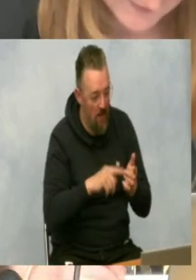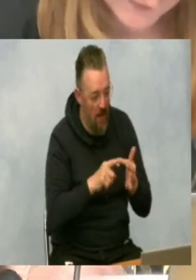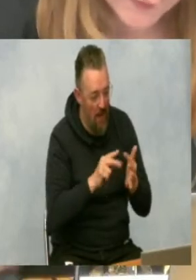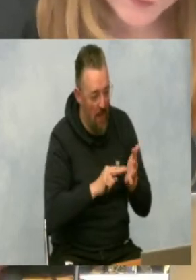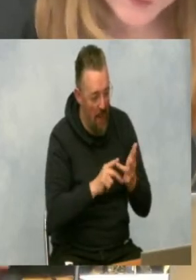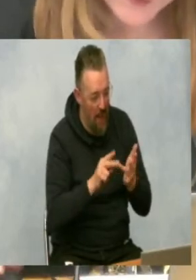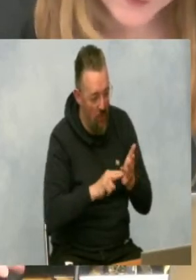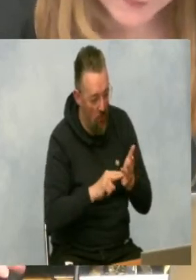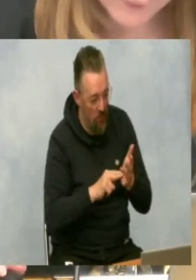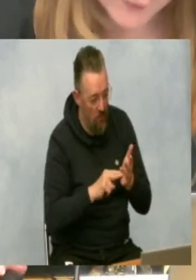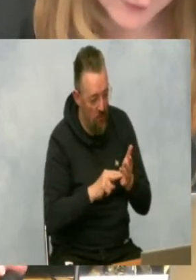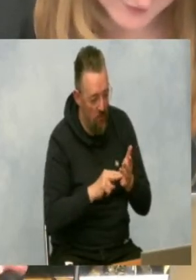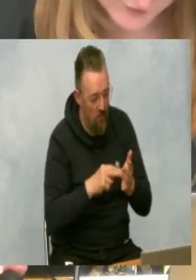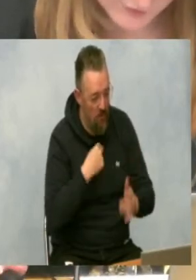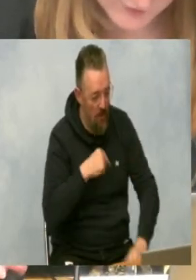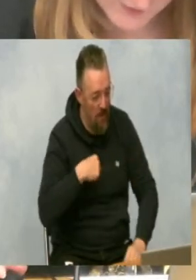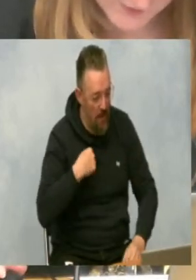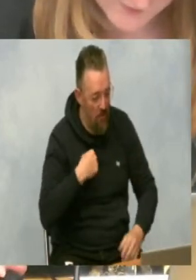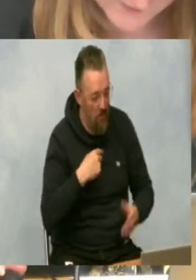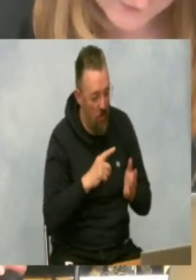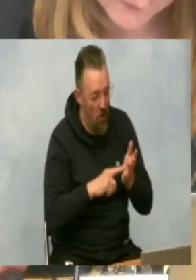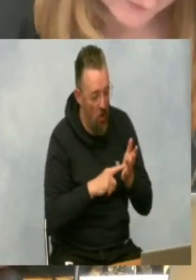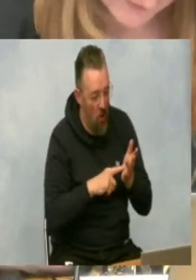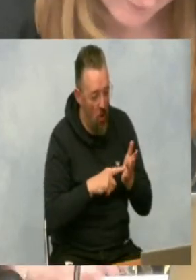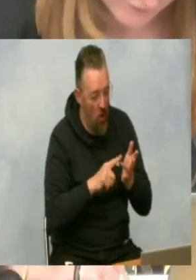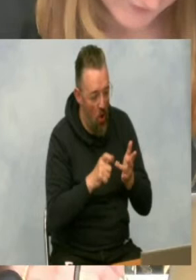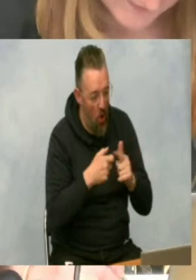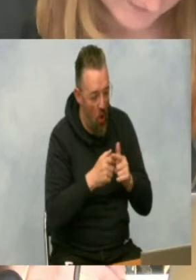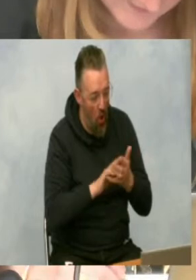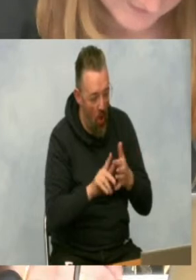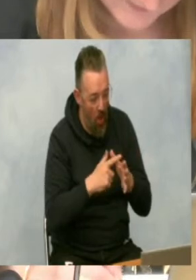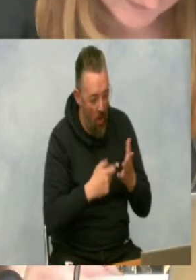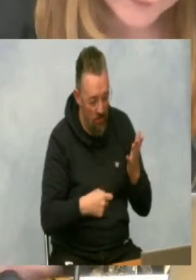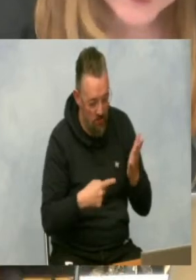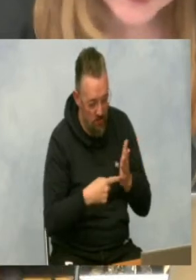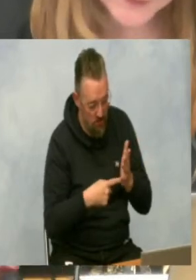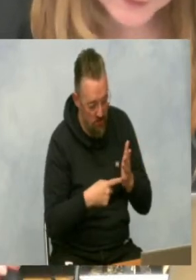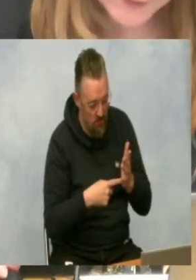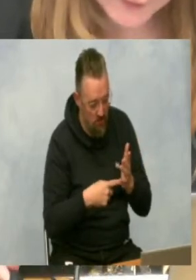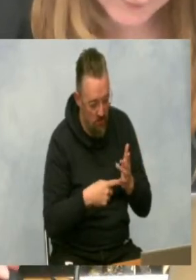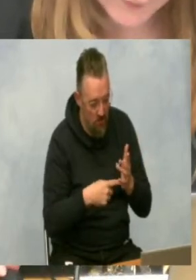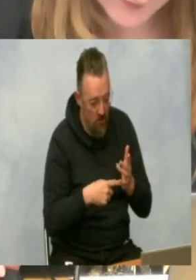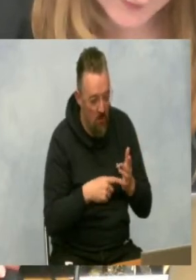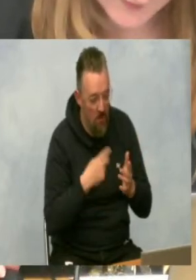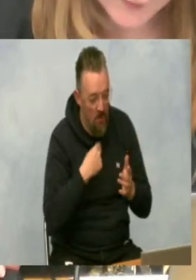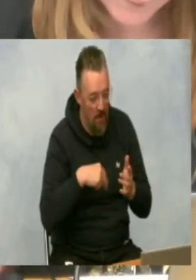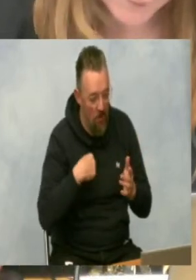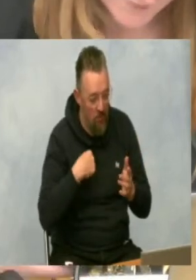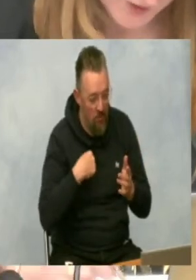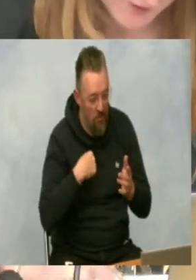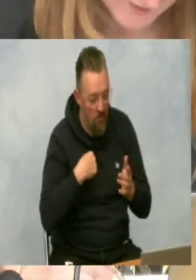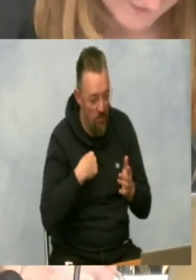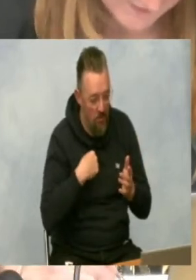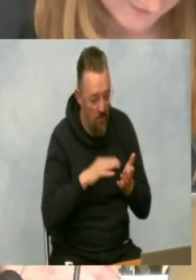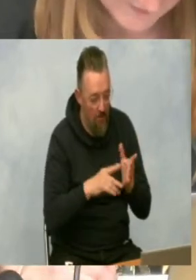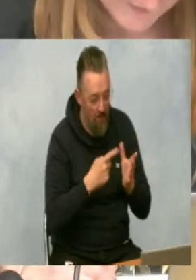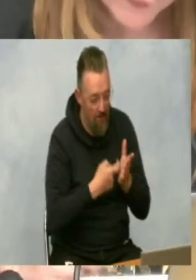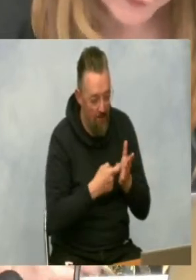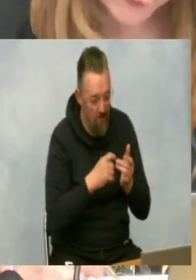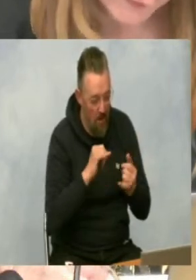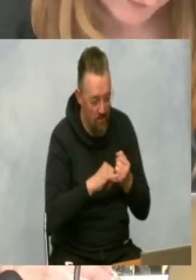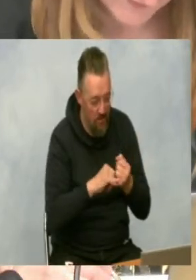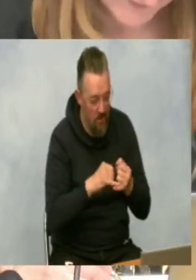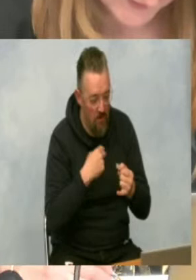Lennon. Councillor Lockhart is present. Councillor Mars